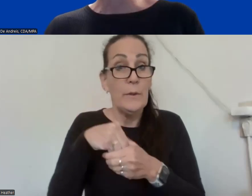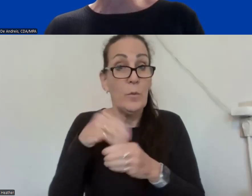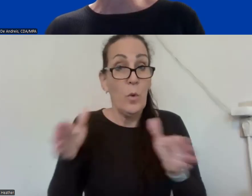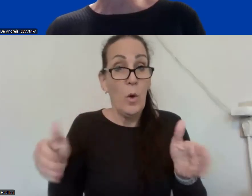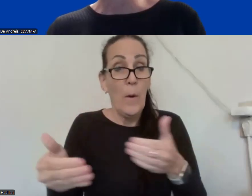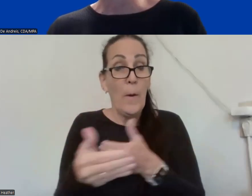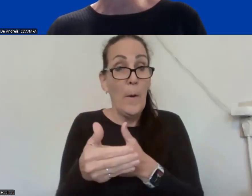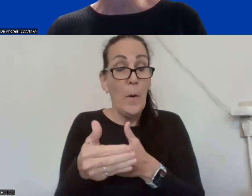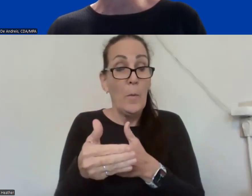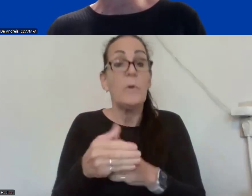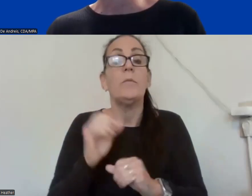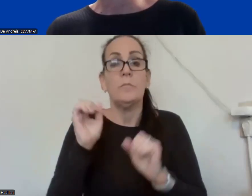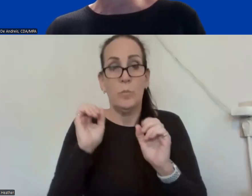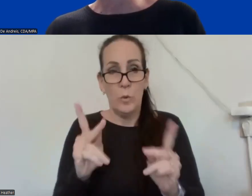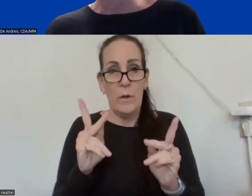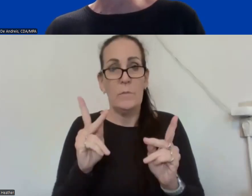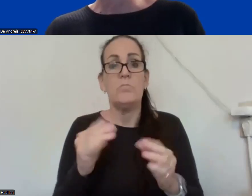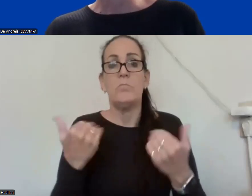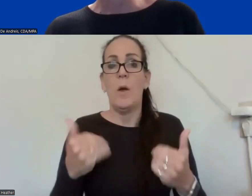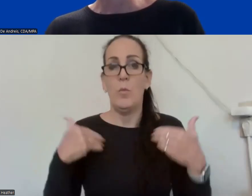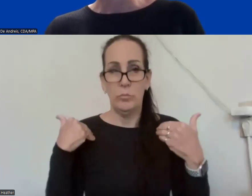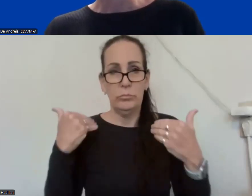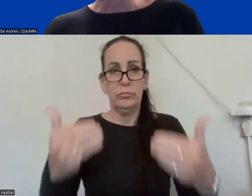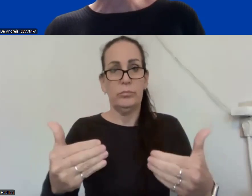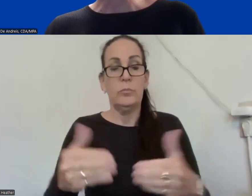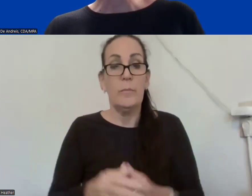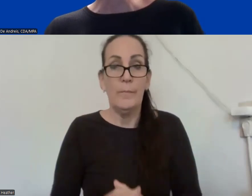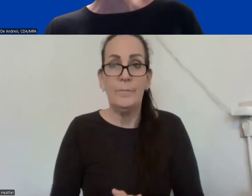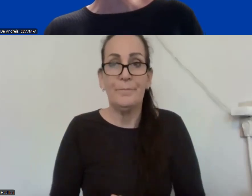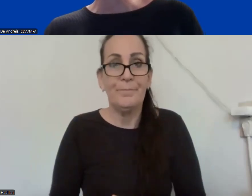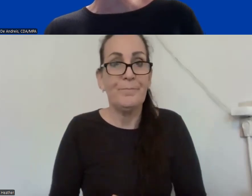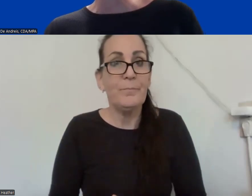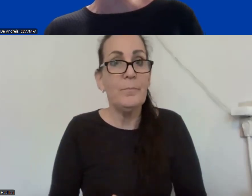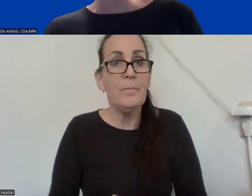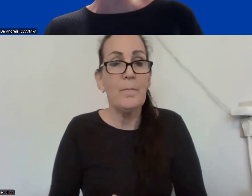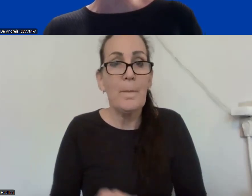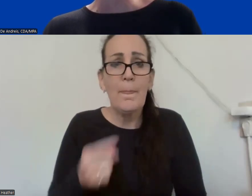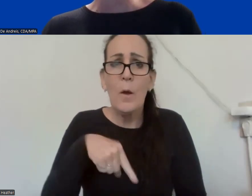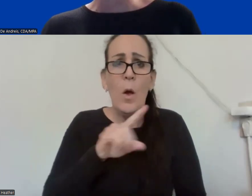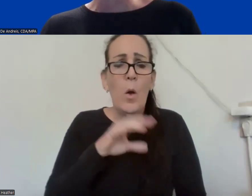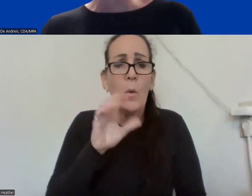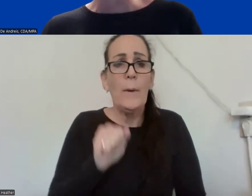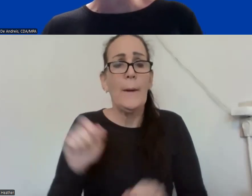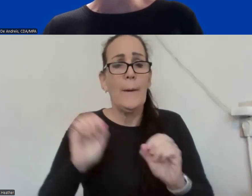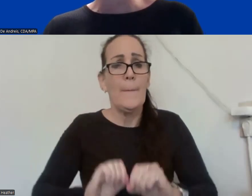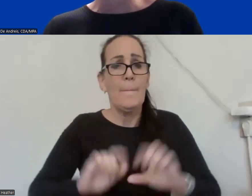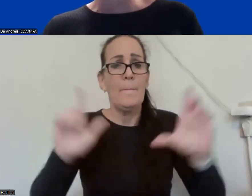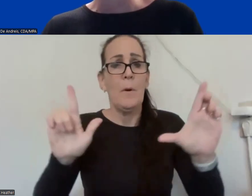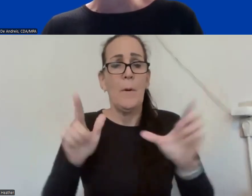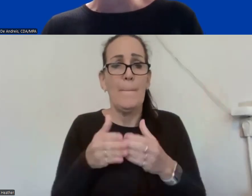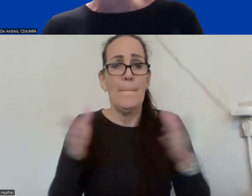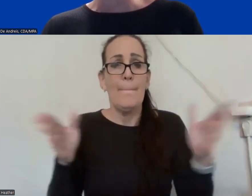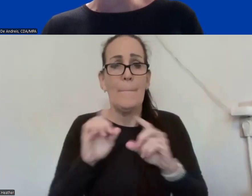All right. I think we're moving along, right? We could put up the public comment slide just one more time